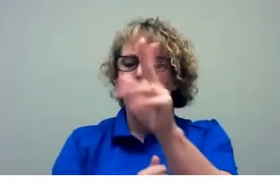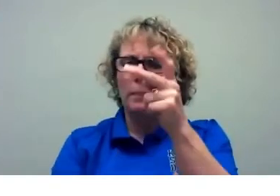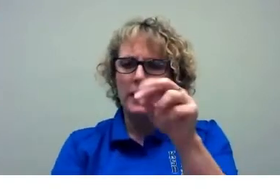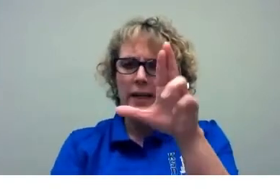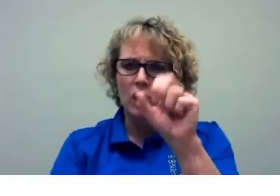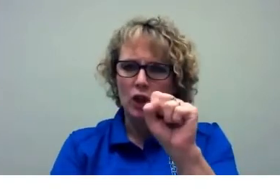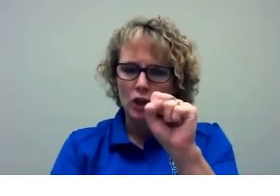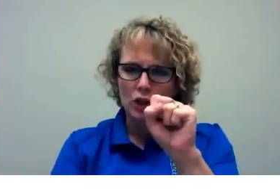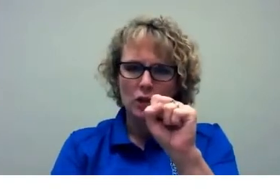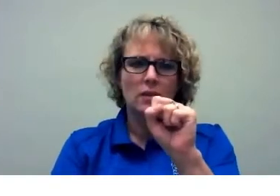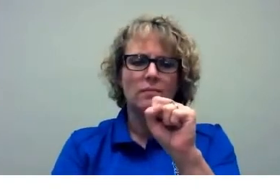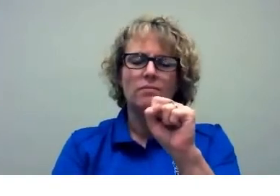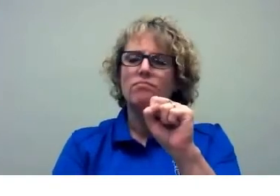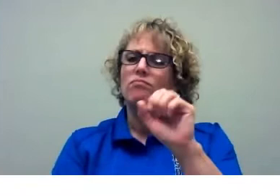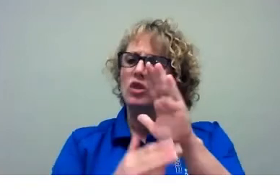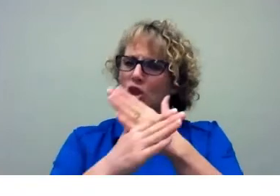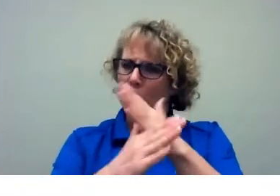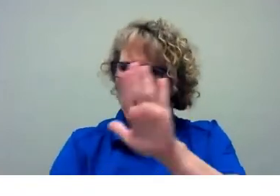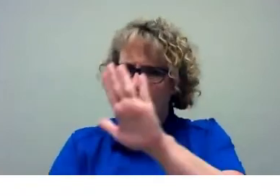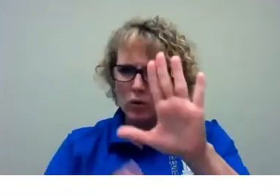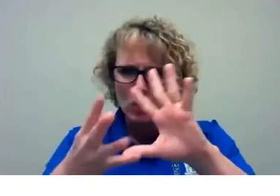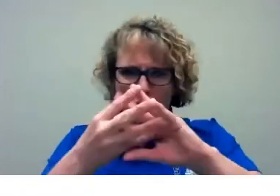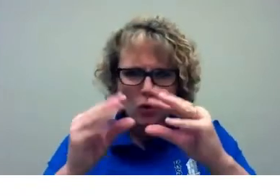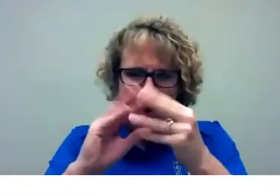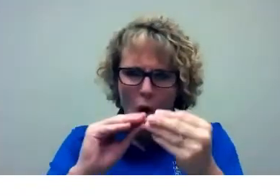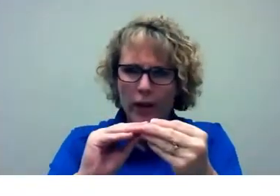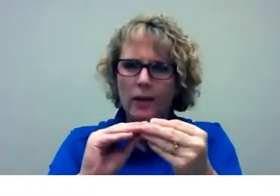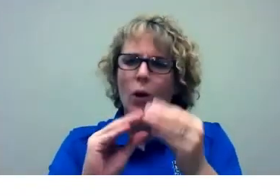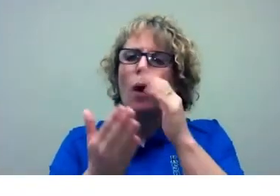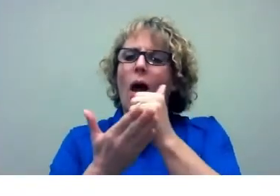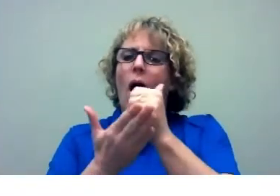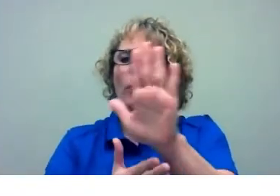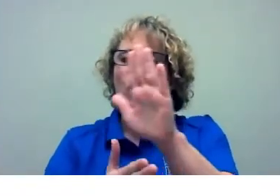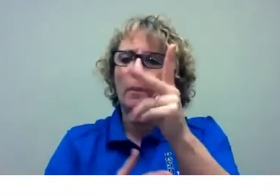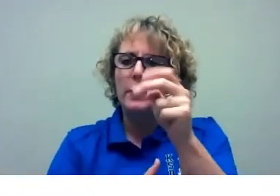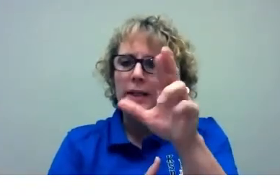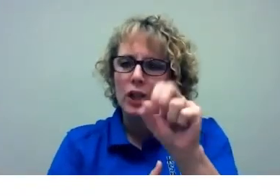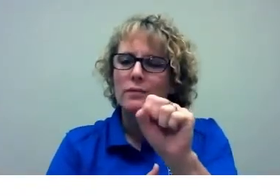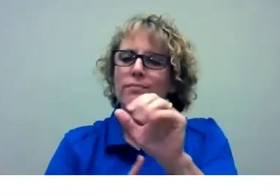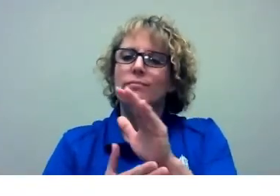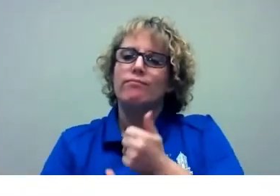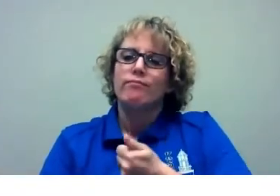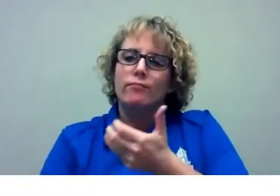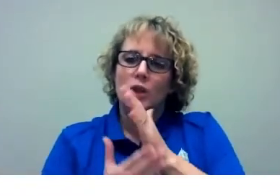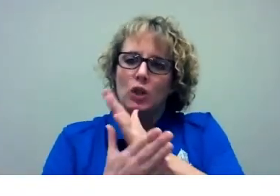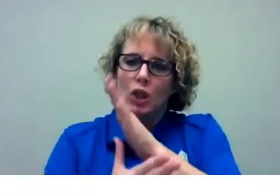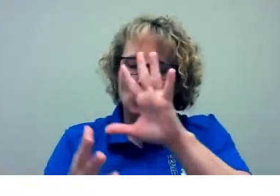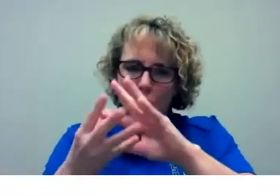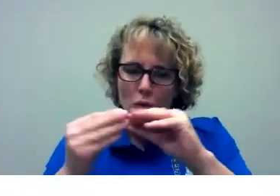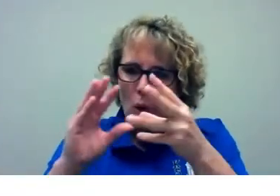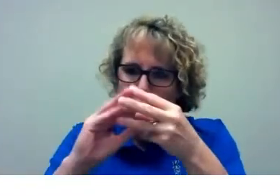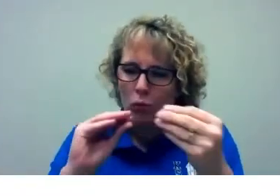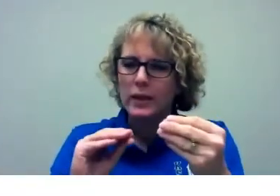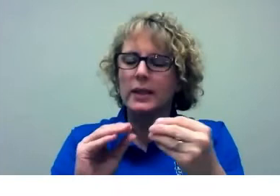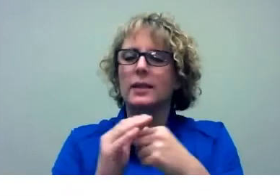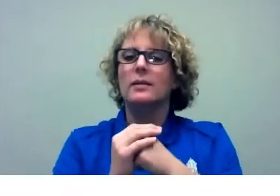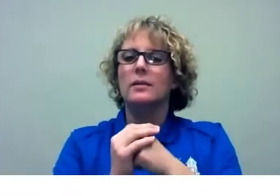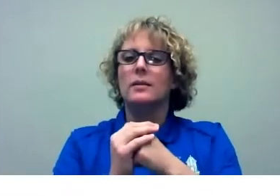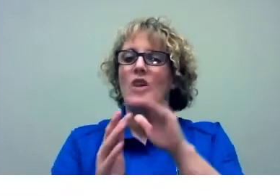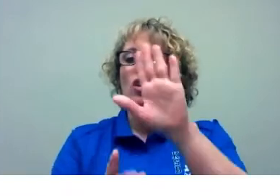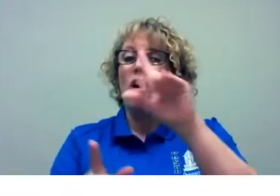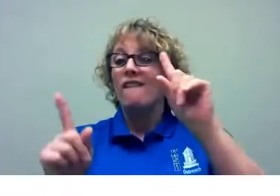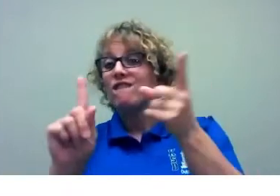Okay, so Let's talk about your very first interaction with your